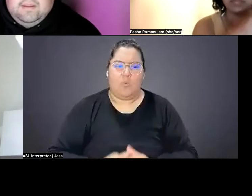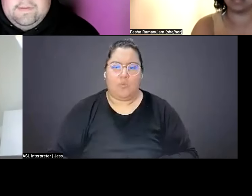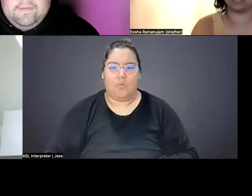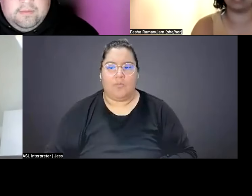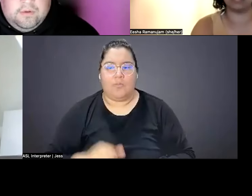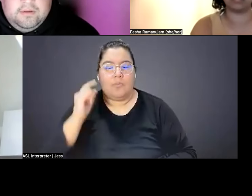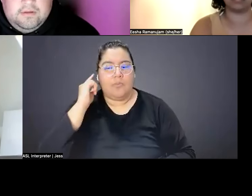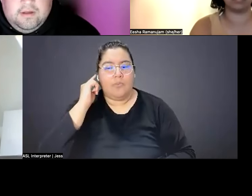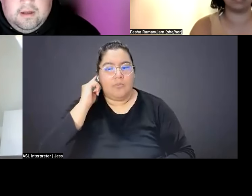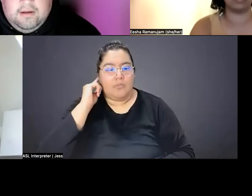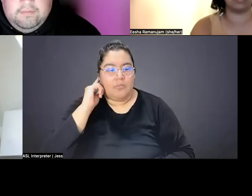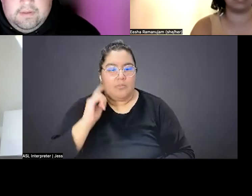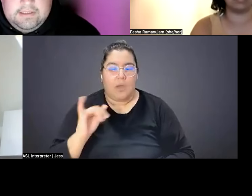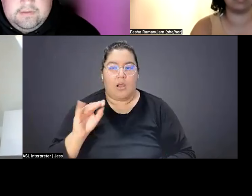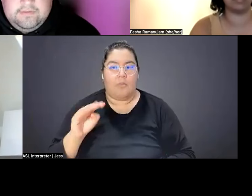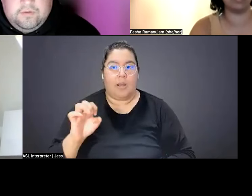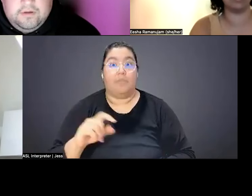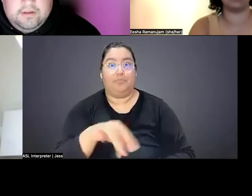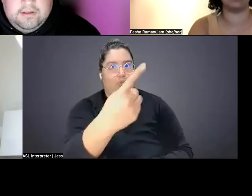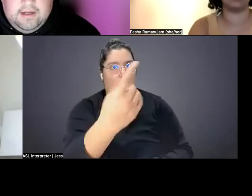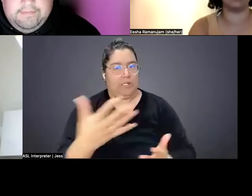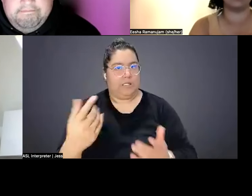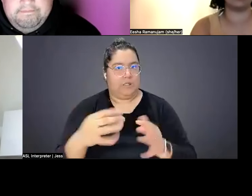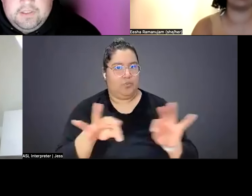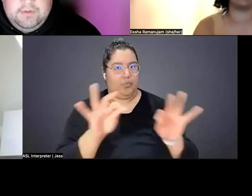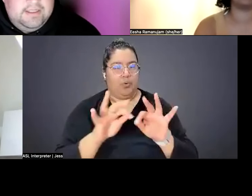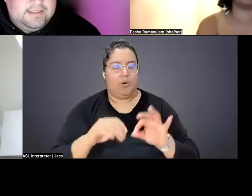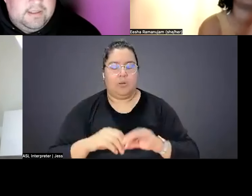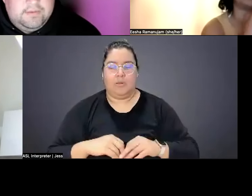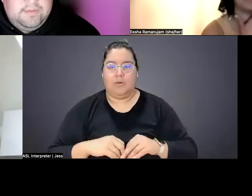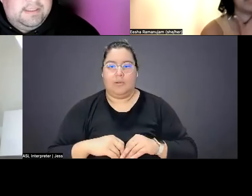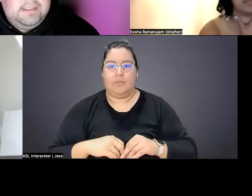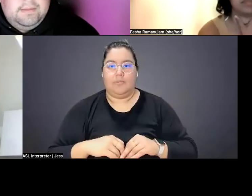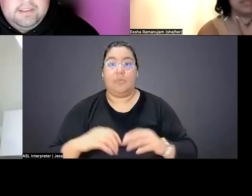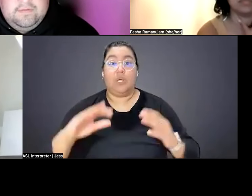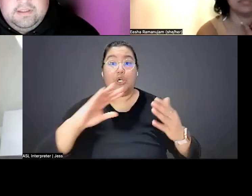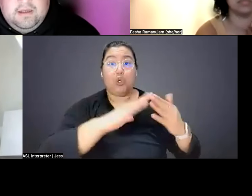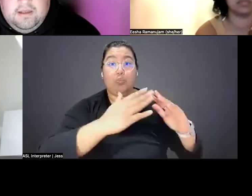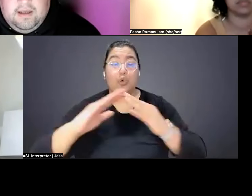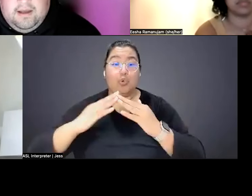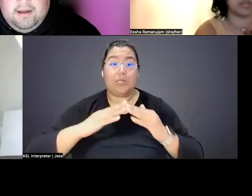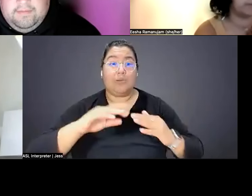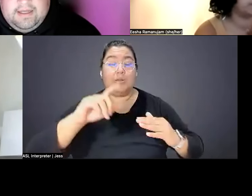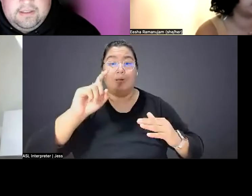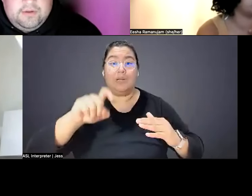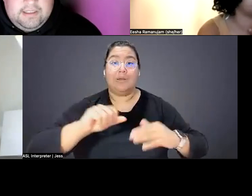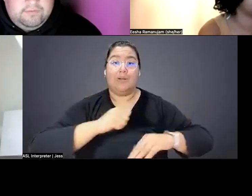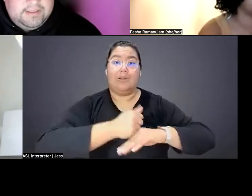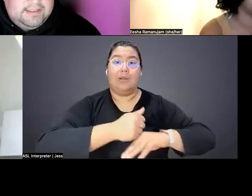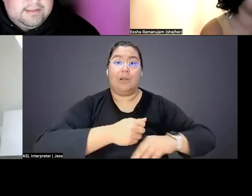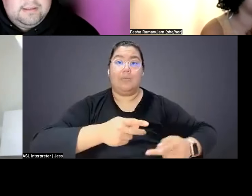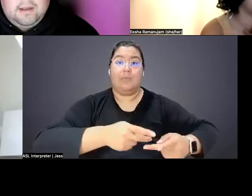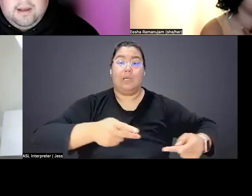one thing that's very important is for communities to be able to position themselves as